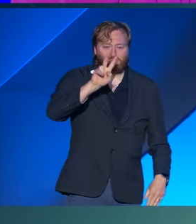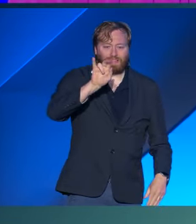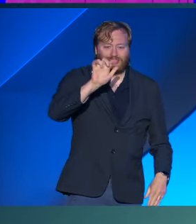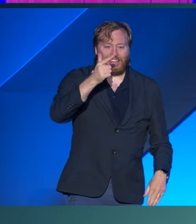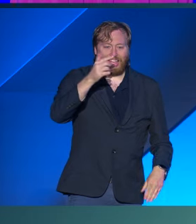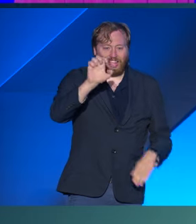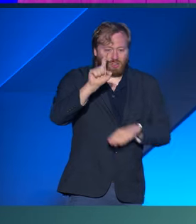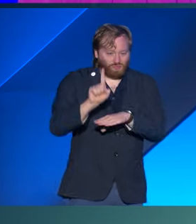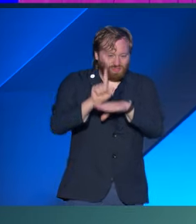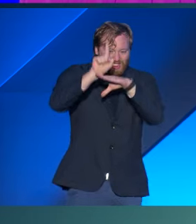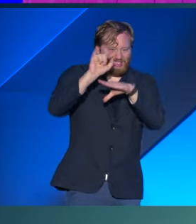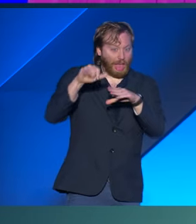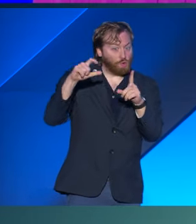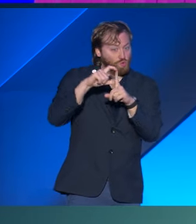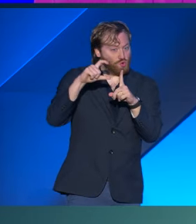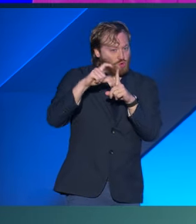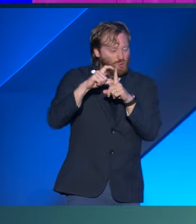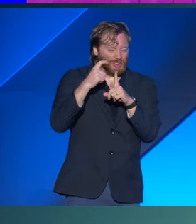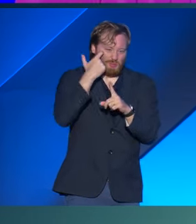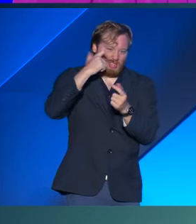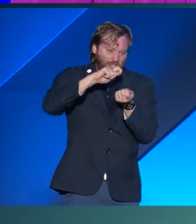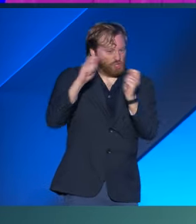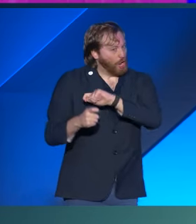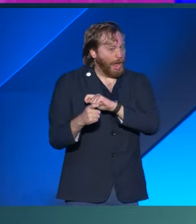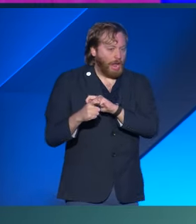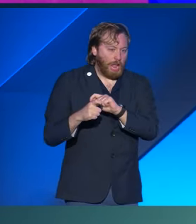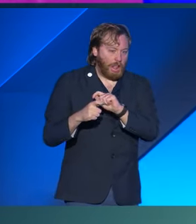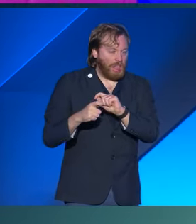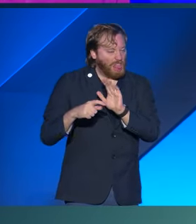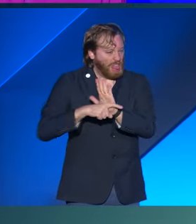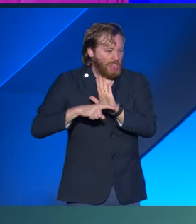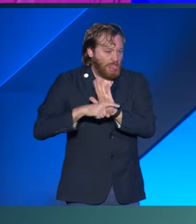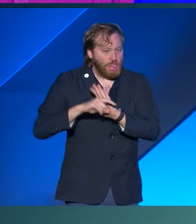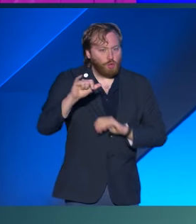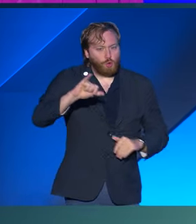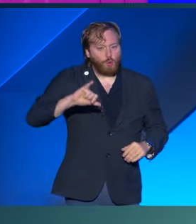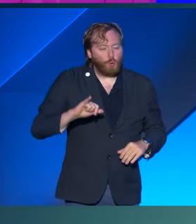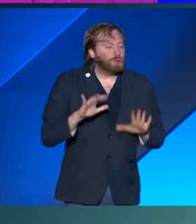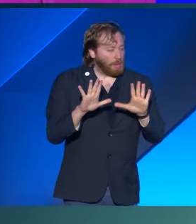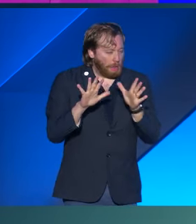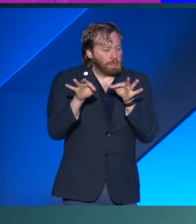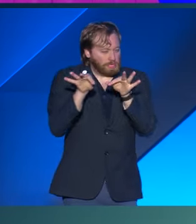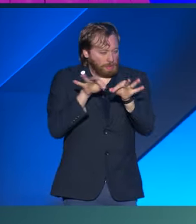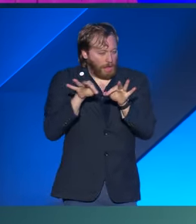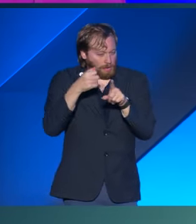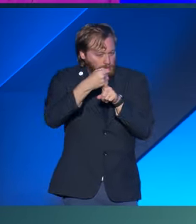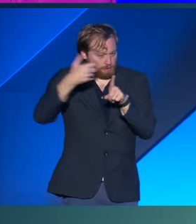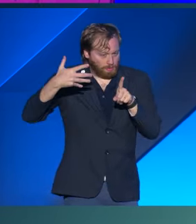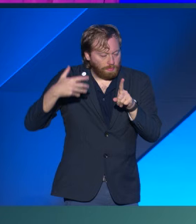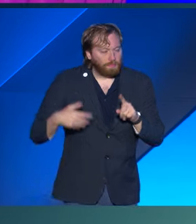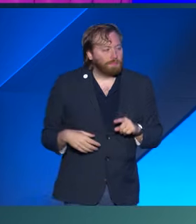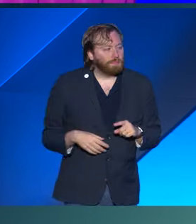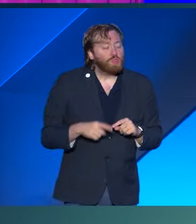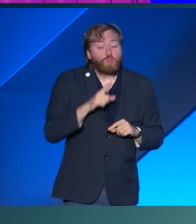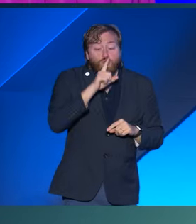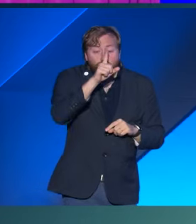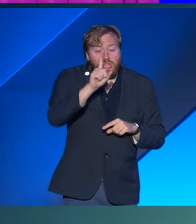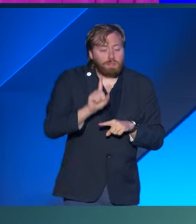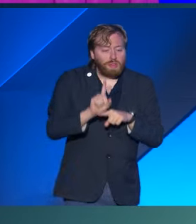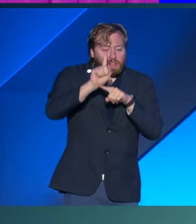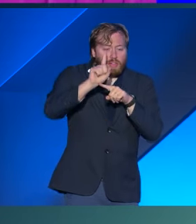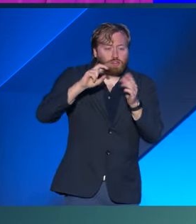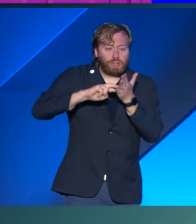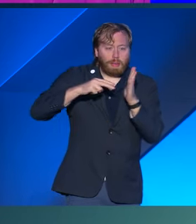weaponized recently. But let's take a moment to really break it down. Defined, privilege is